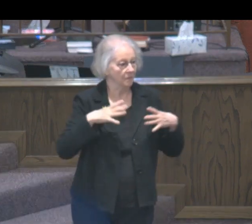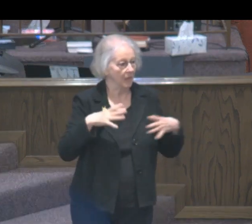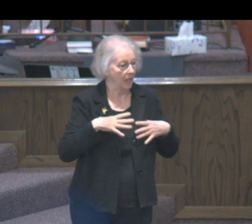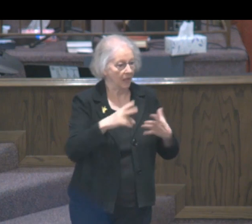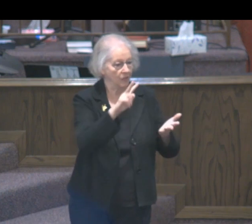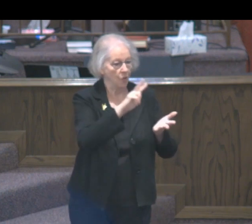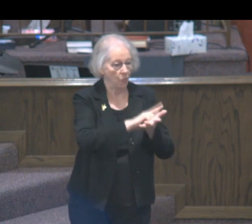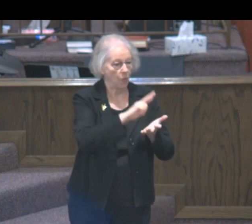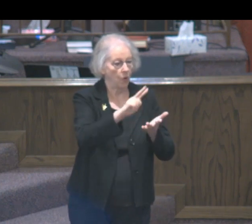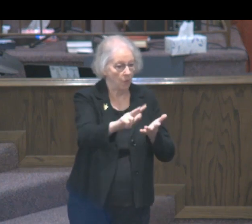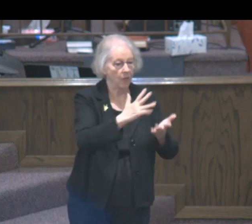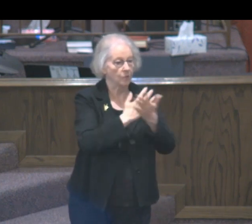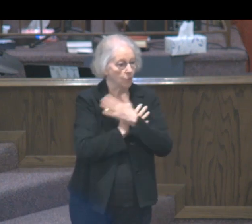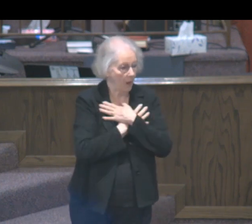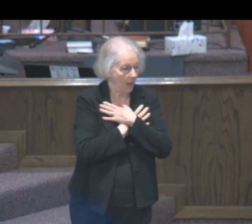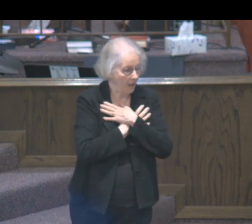Good morning.